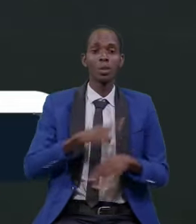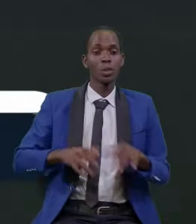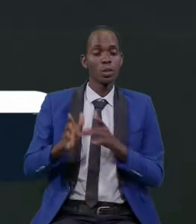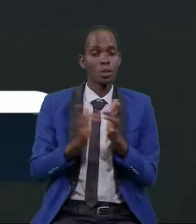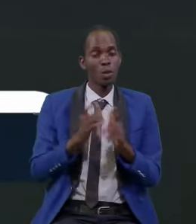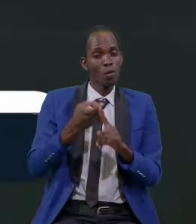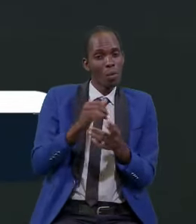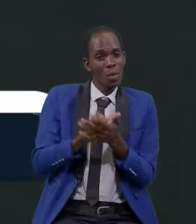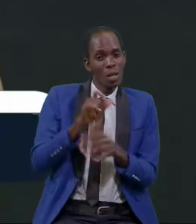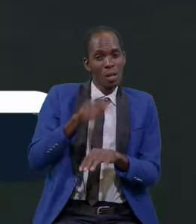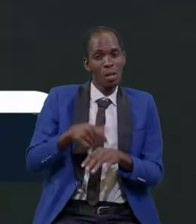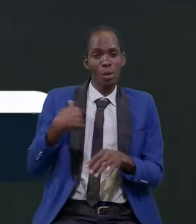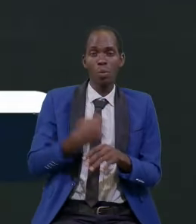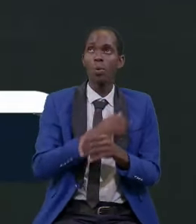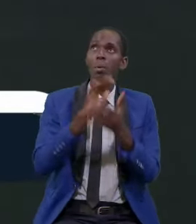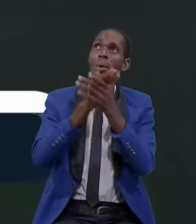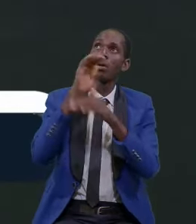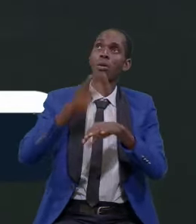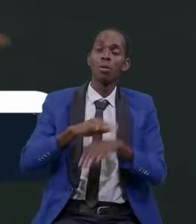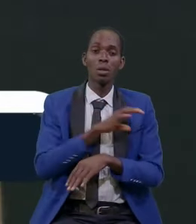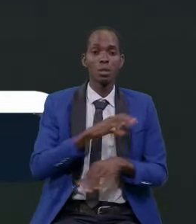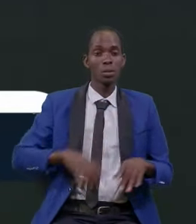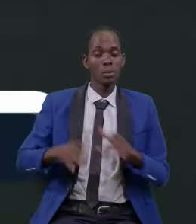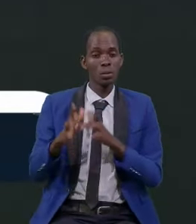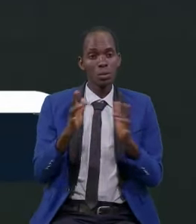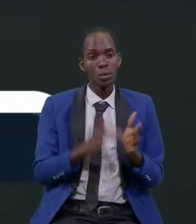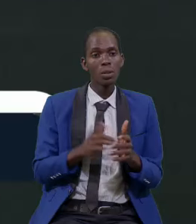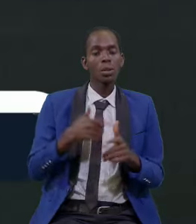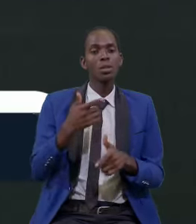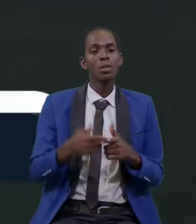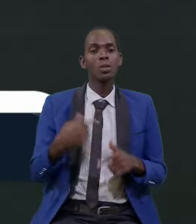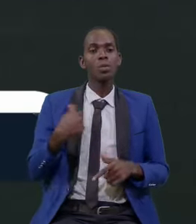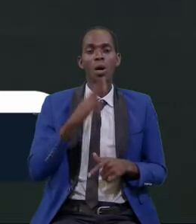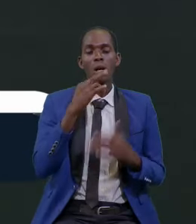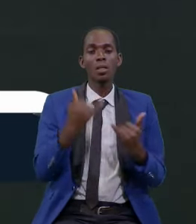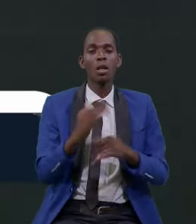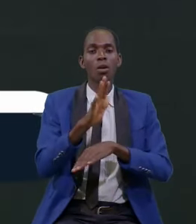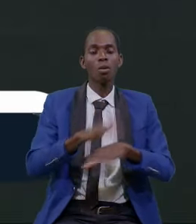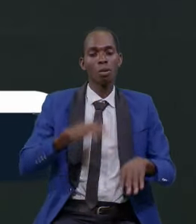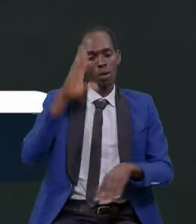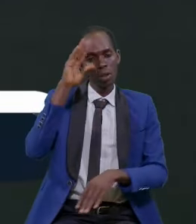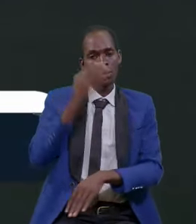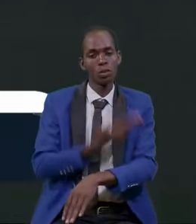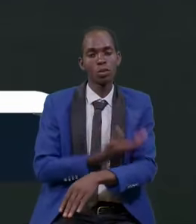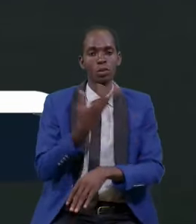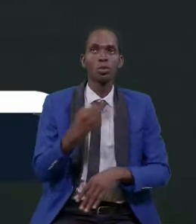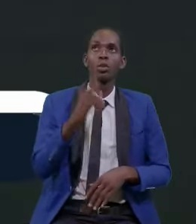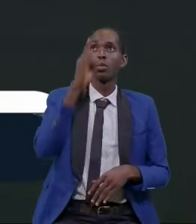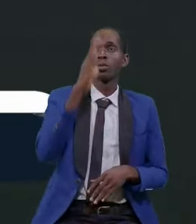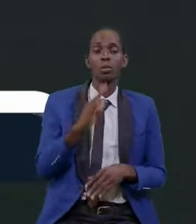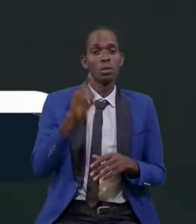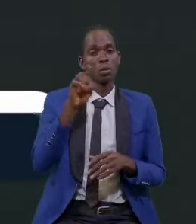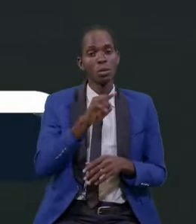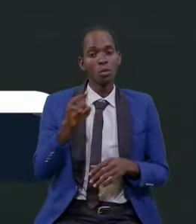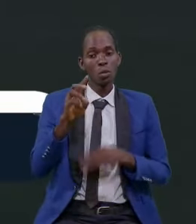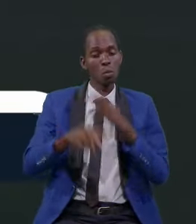Lord Jesus Christ, it says, we're now called the sons of God. Therefore, the world knoweth us not,